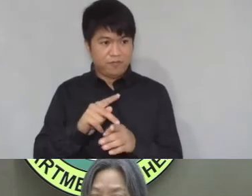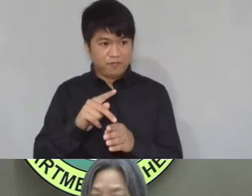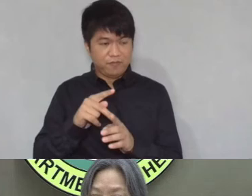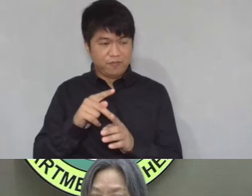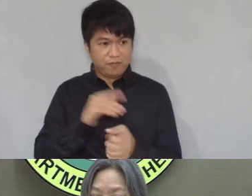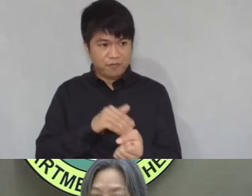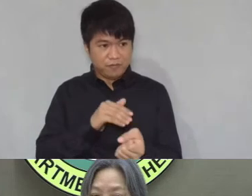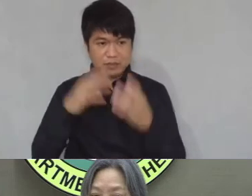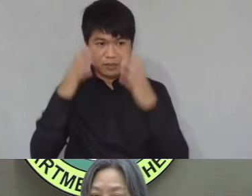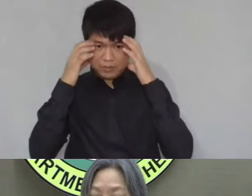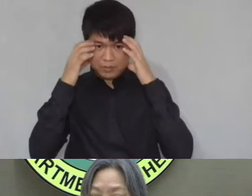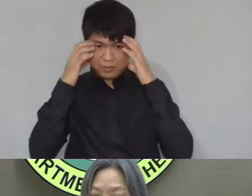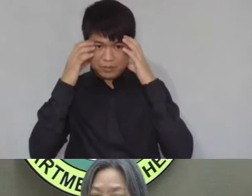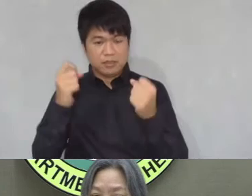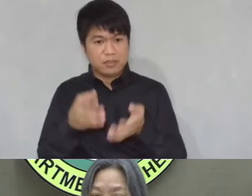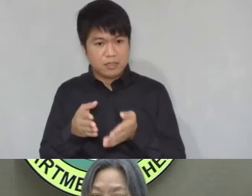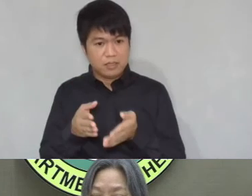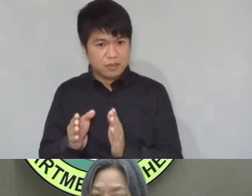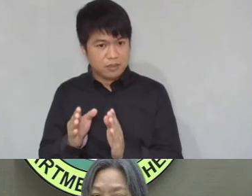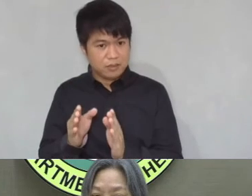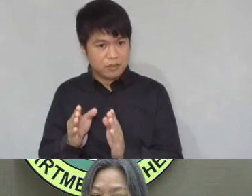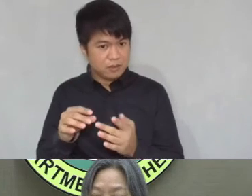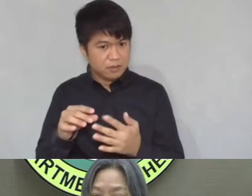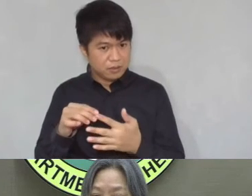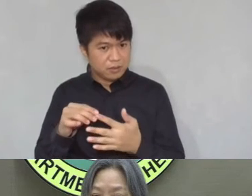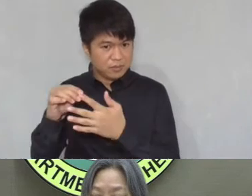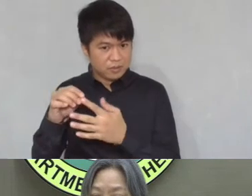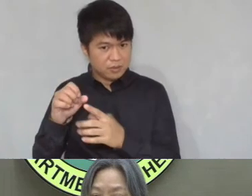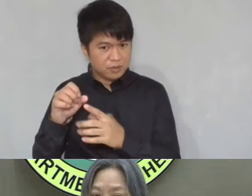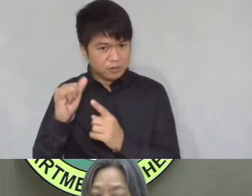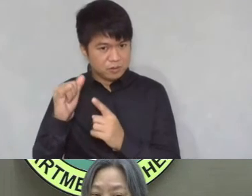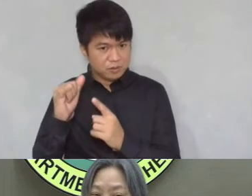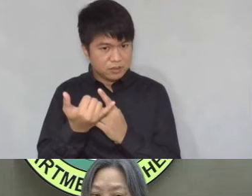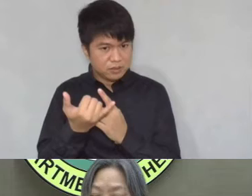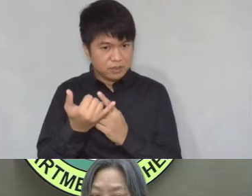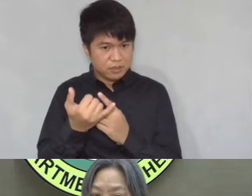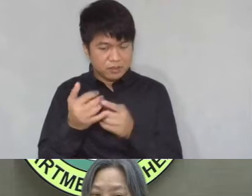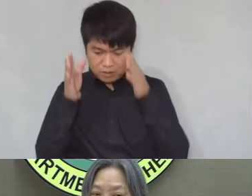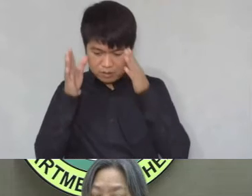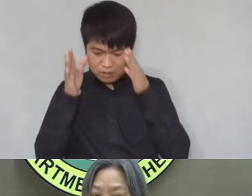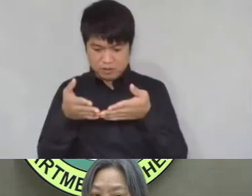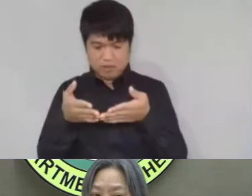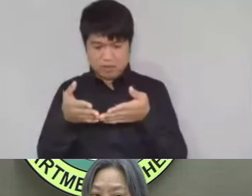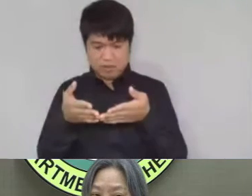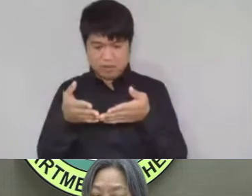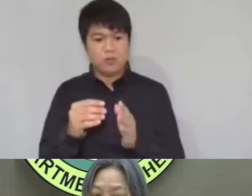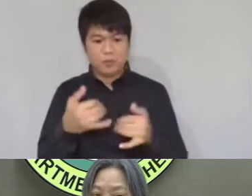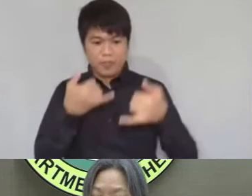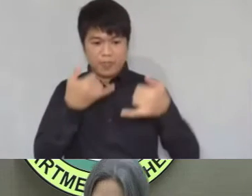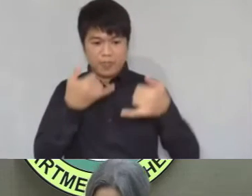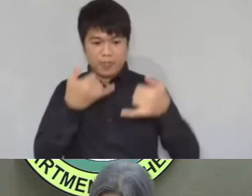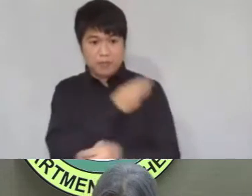of Physicians, allowed me into this meeting with the component subspecialty societies of PCP to talk about